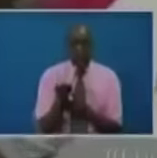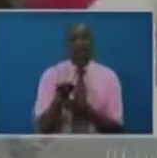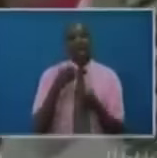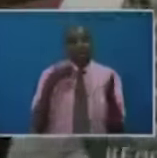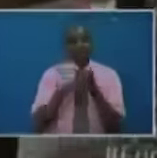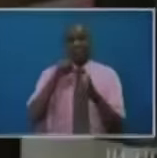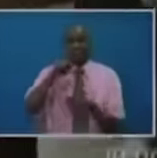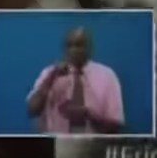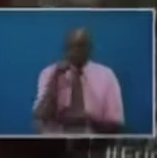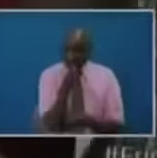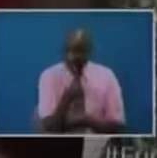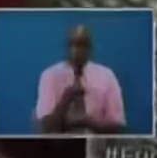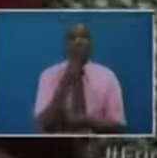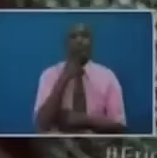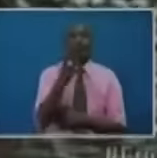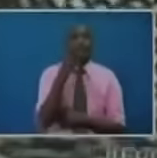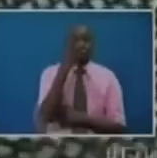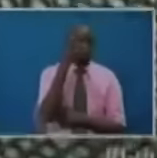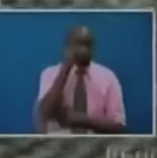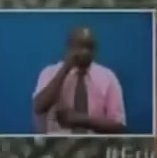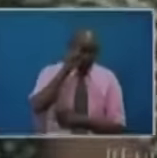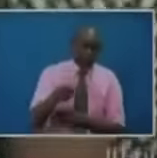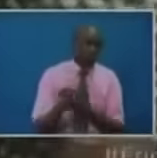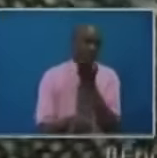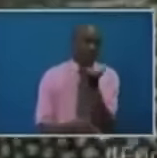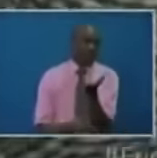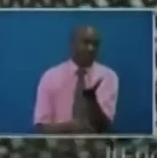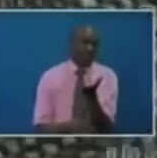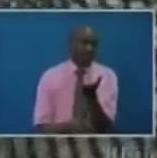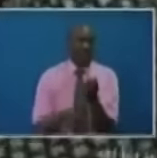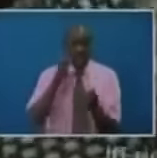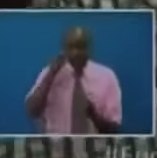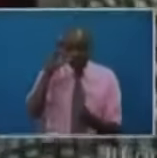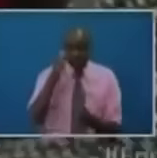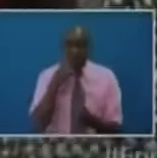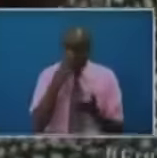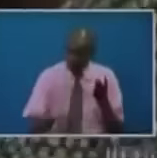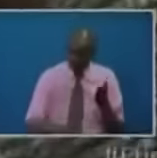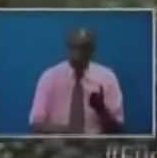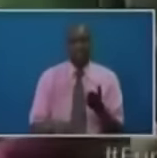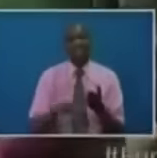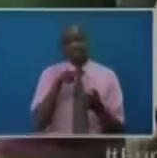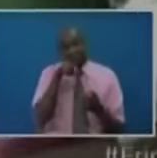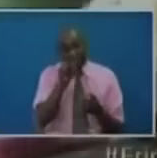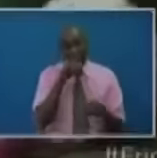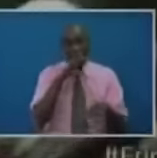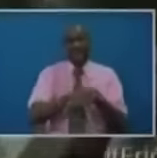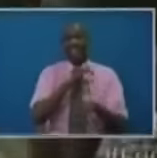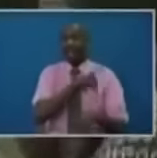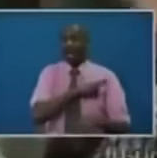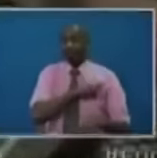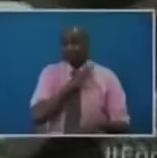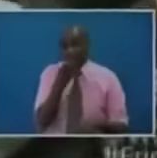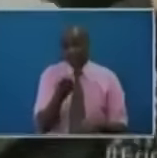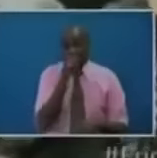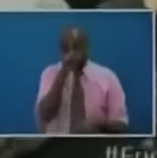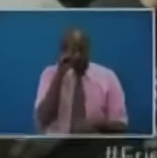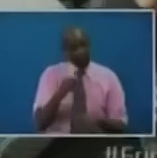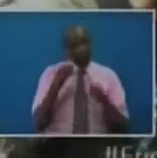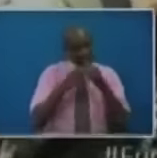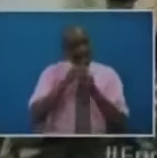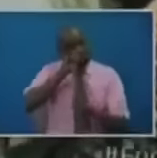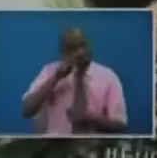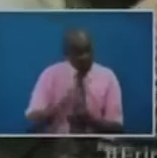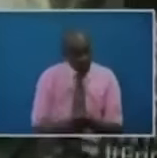antivirus at a cost of 245,000 shillings. The MCAs are again accused of receiving allowances amounting to 1.9